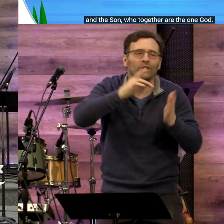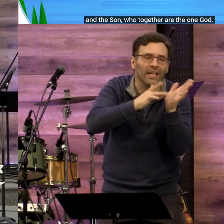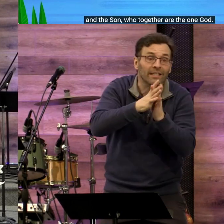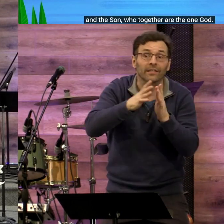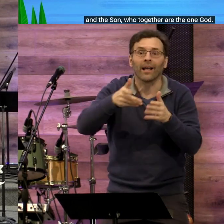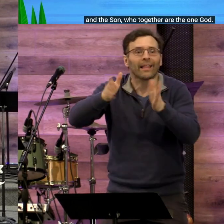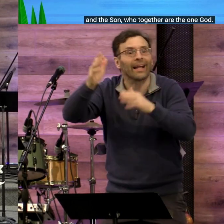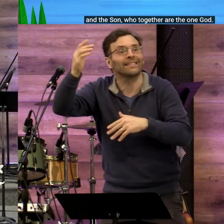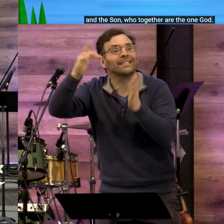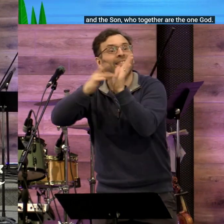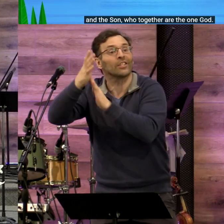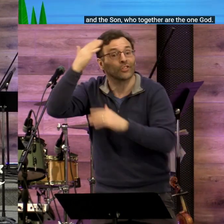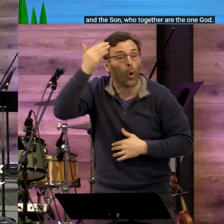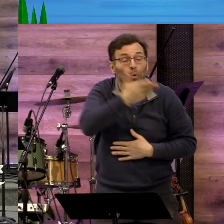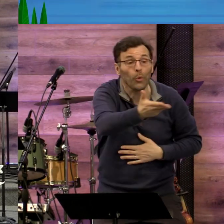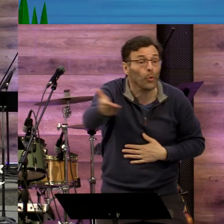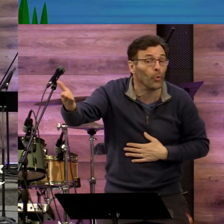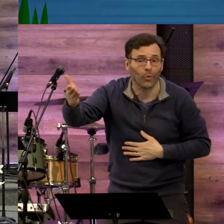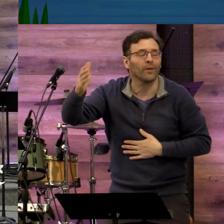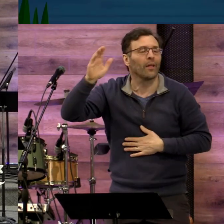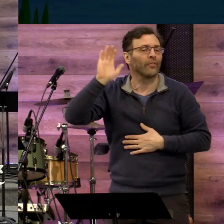together are the one God.